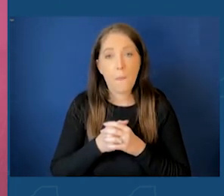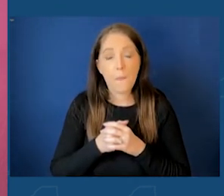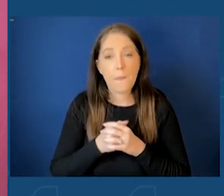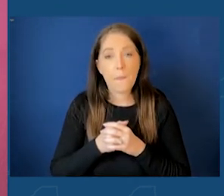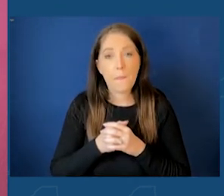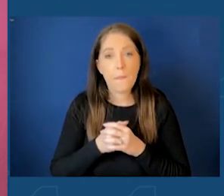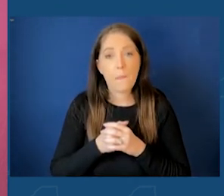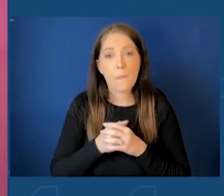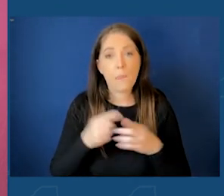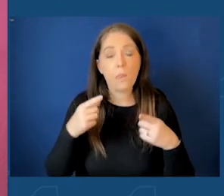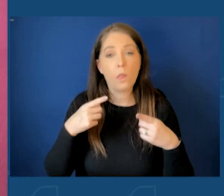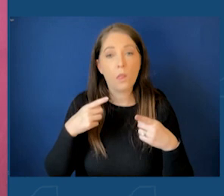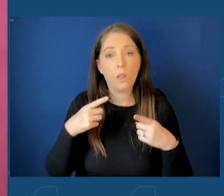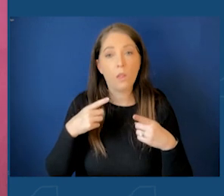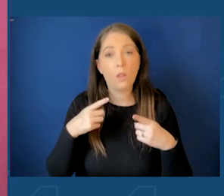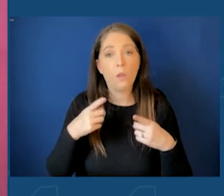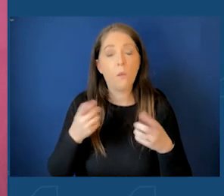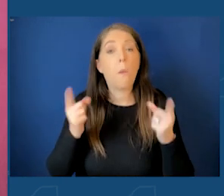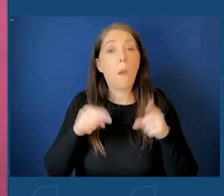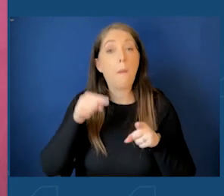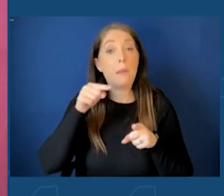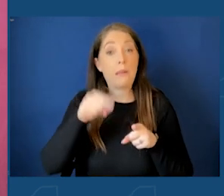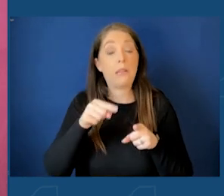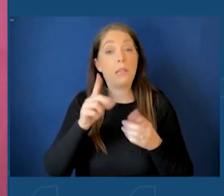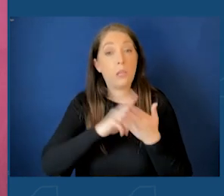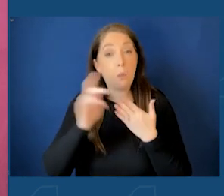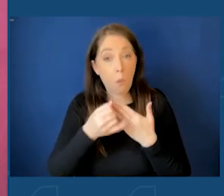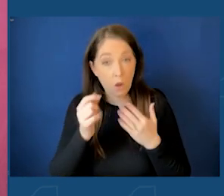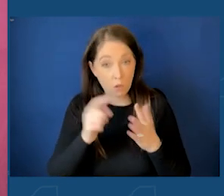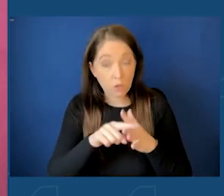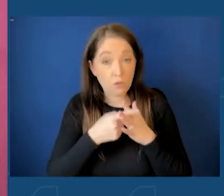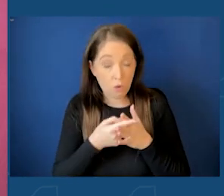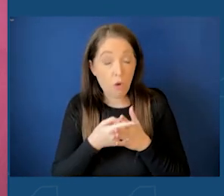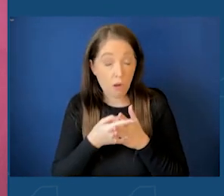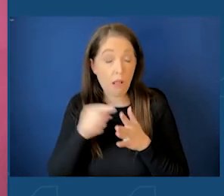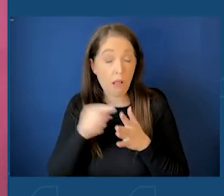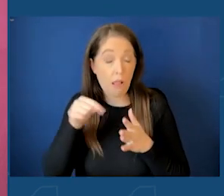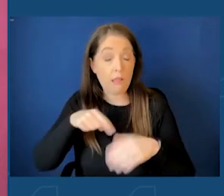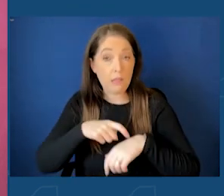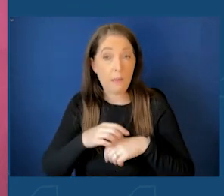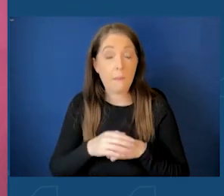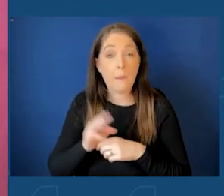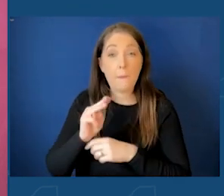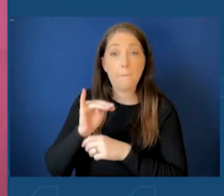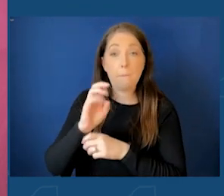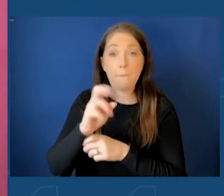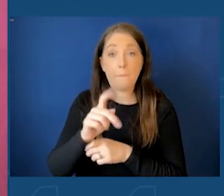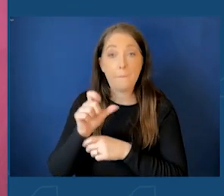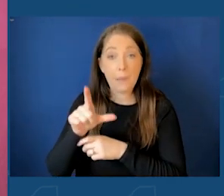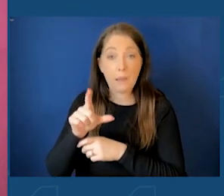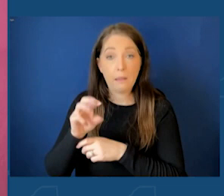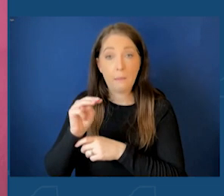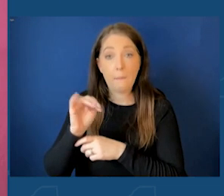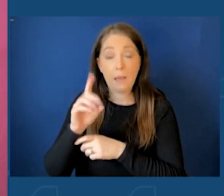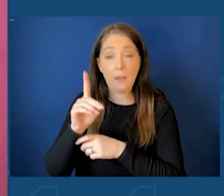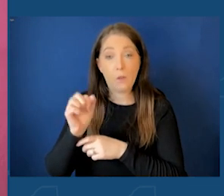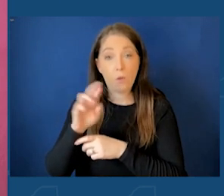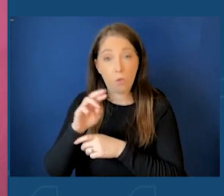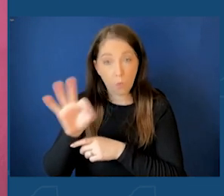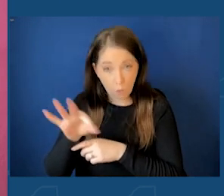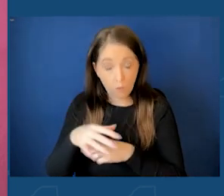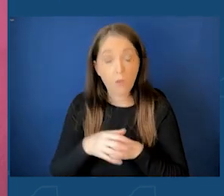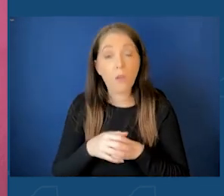this project started. Michael Neidorff, who gave us our lead gift. And